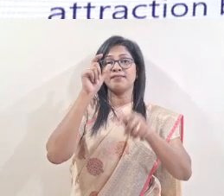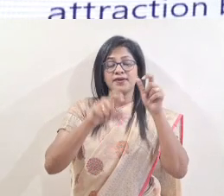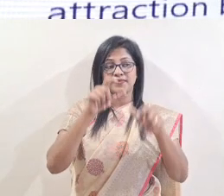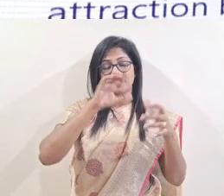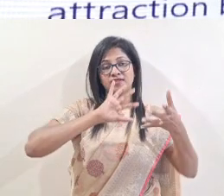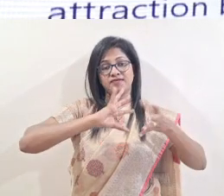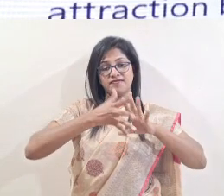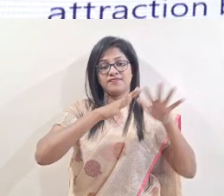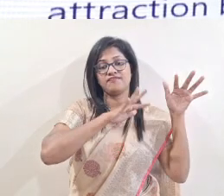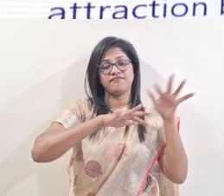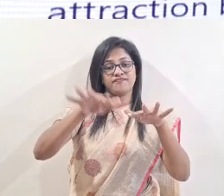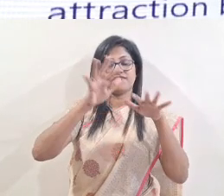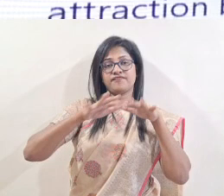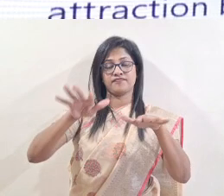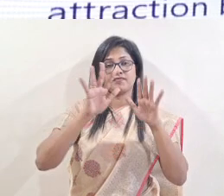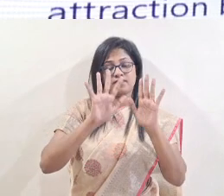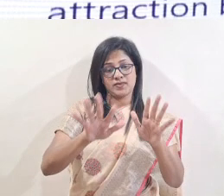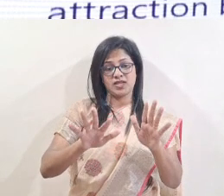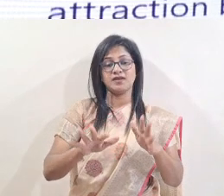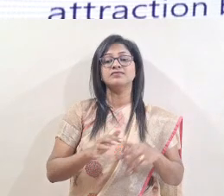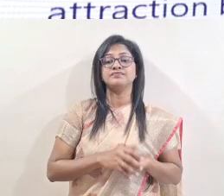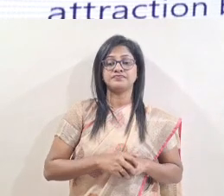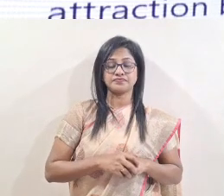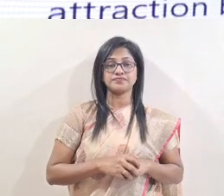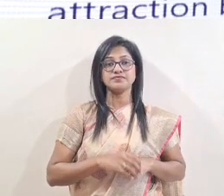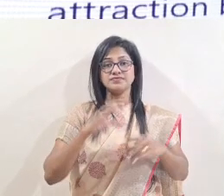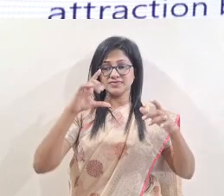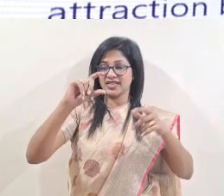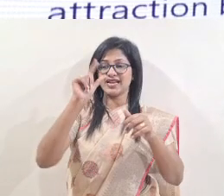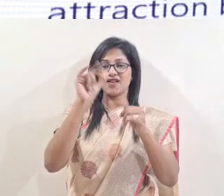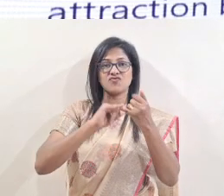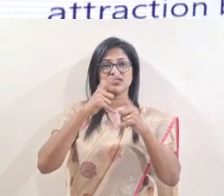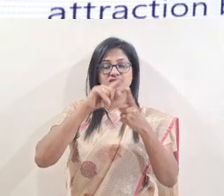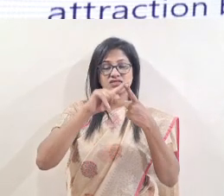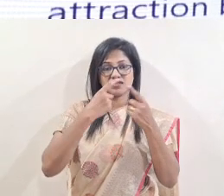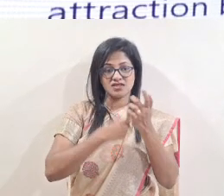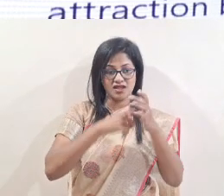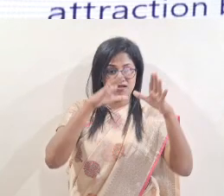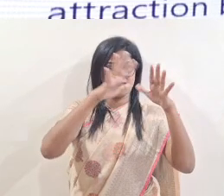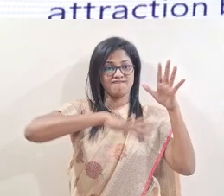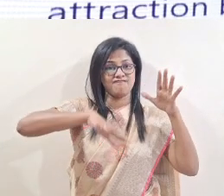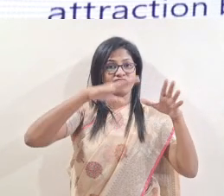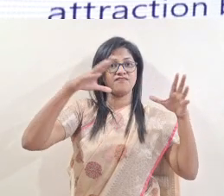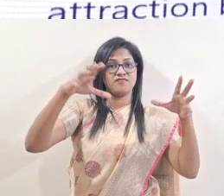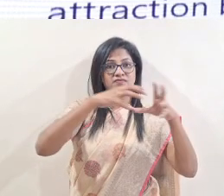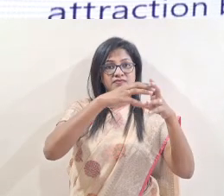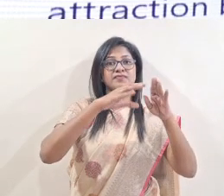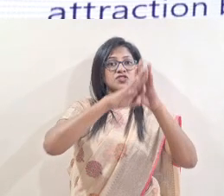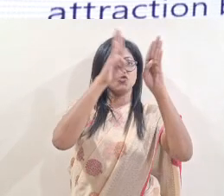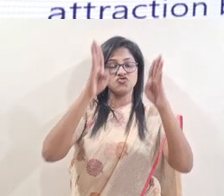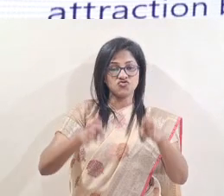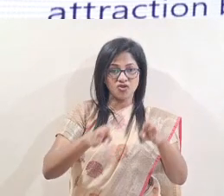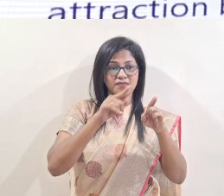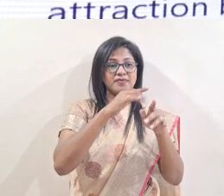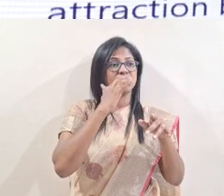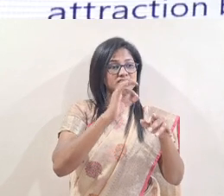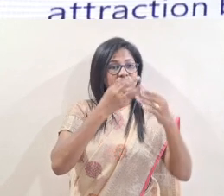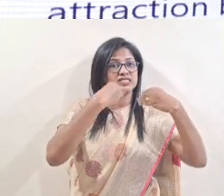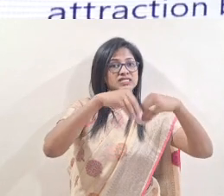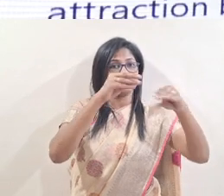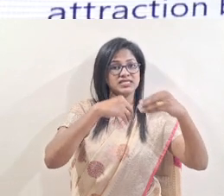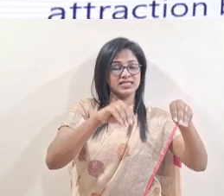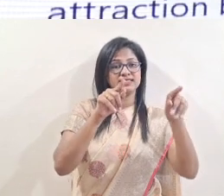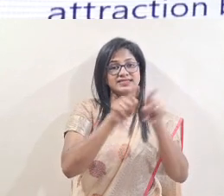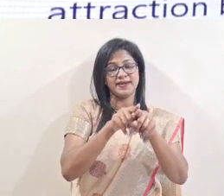streets. From clustering point of view, if we have seen that if the shops which are actually selling the same kind of items are located